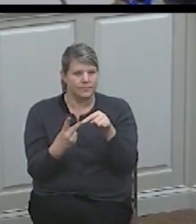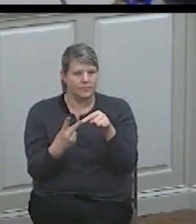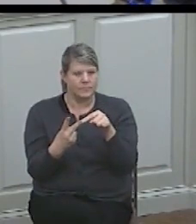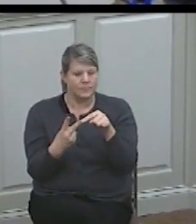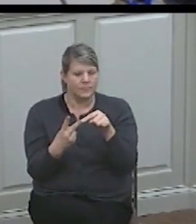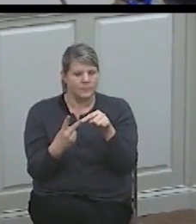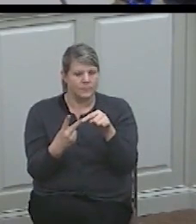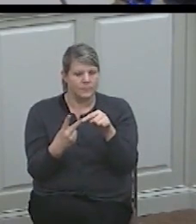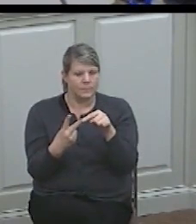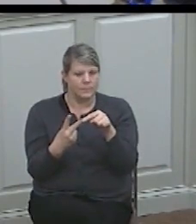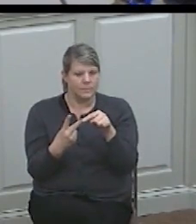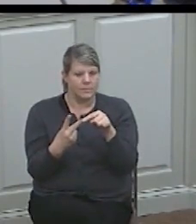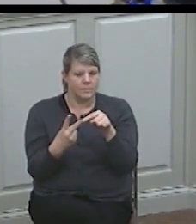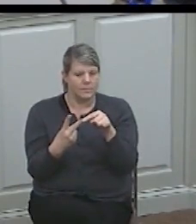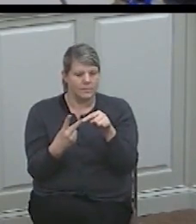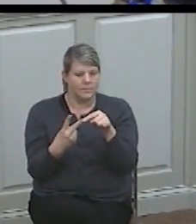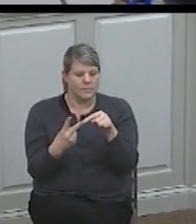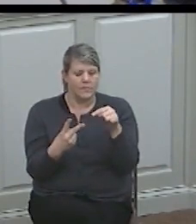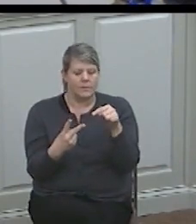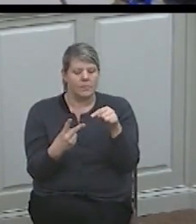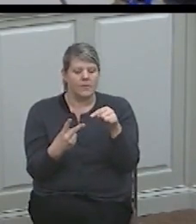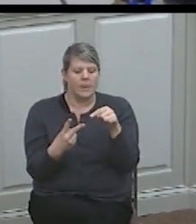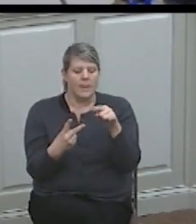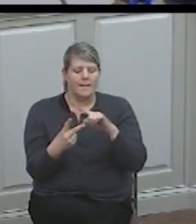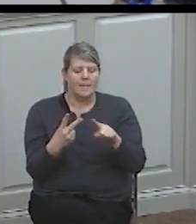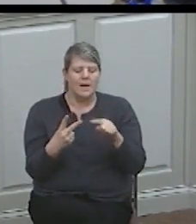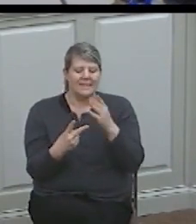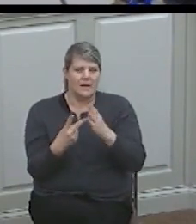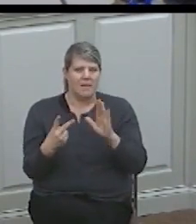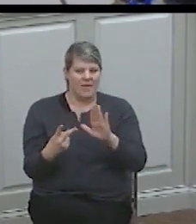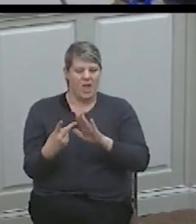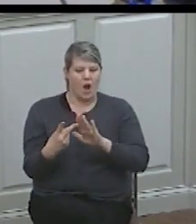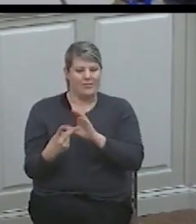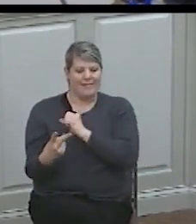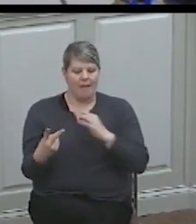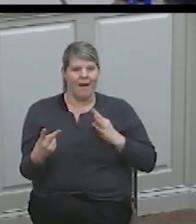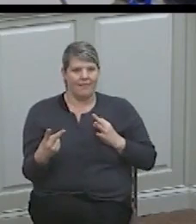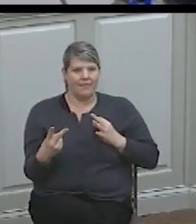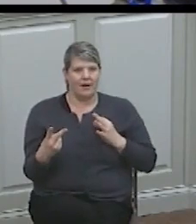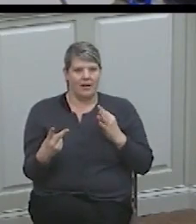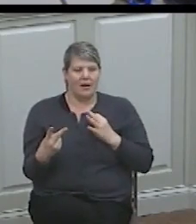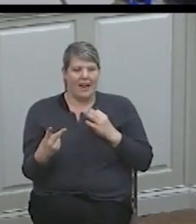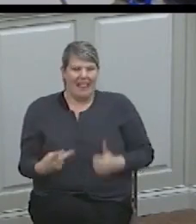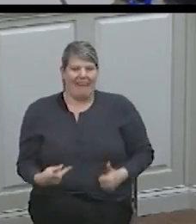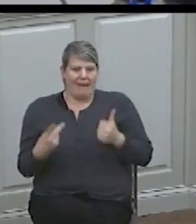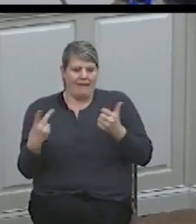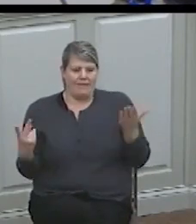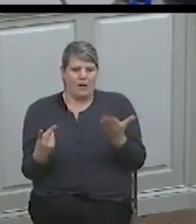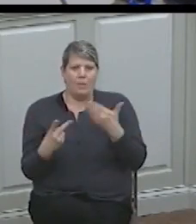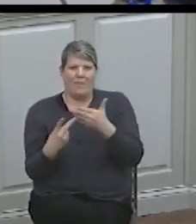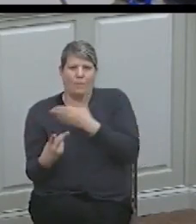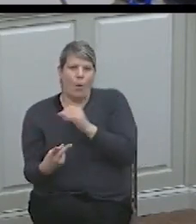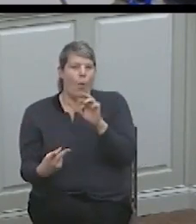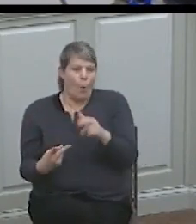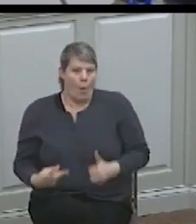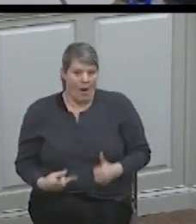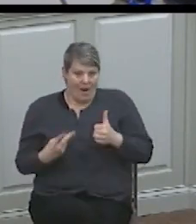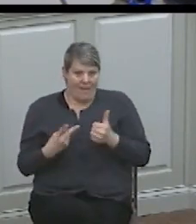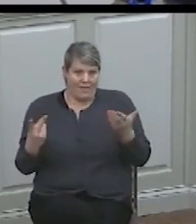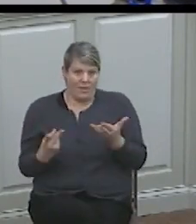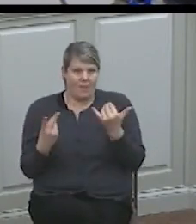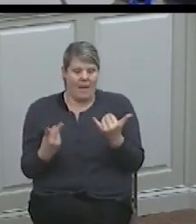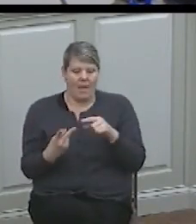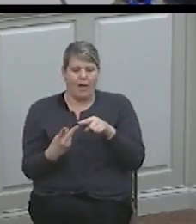works and makes an effort to respond to a lot of our RFPs like this, and certainly seems qualified for the work as demonstrated by his